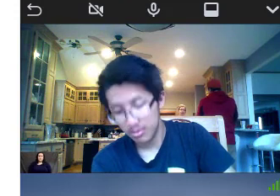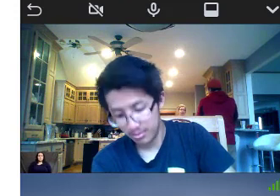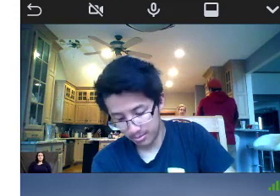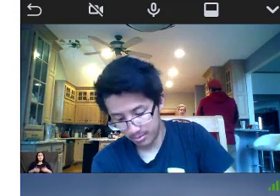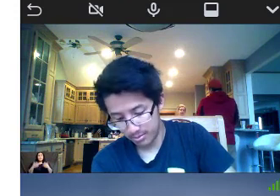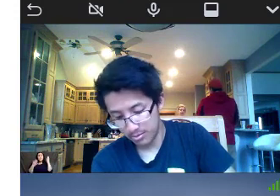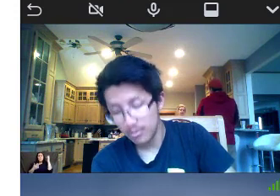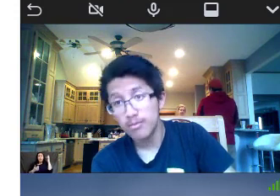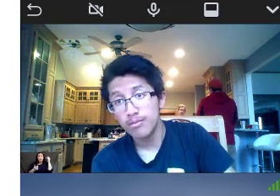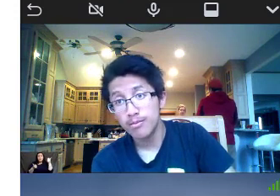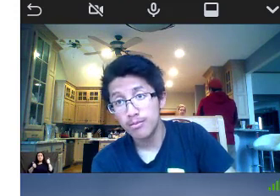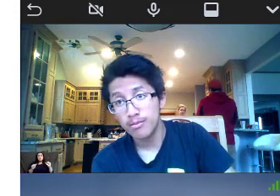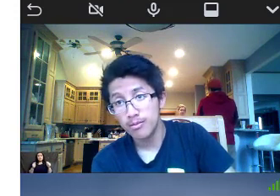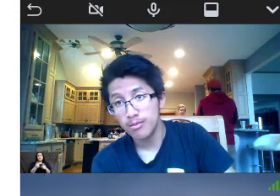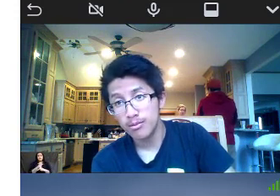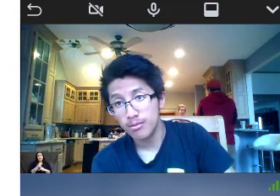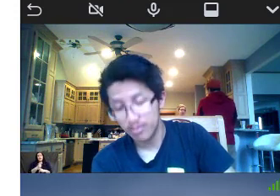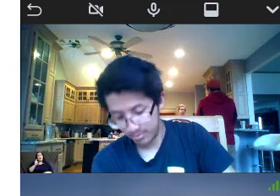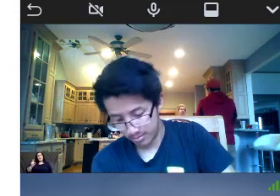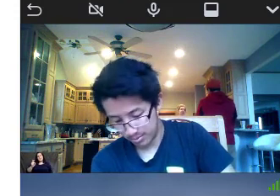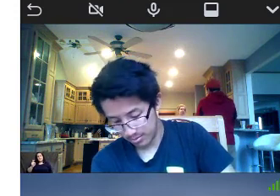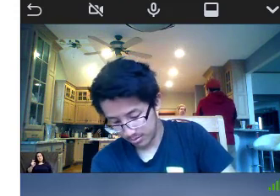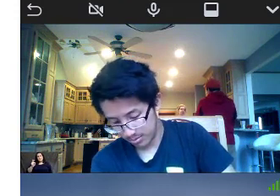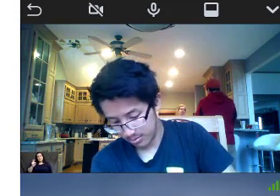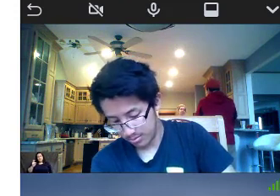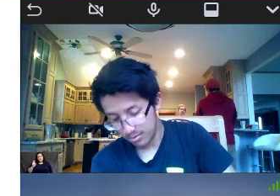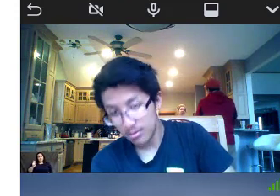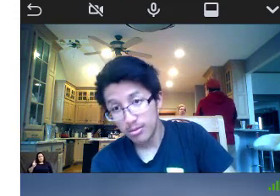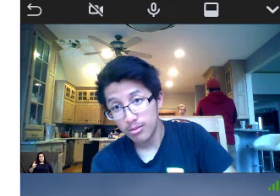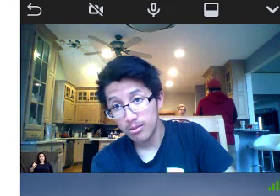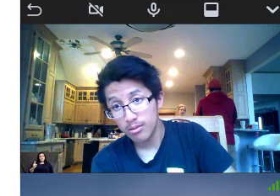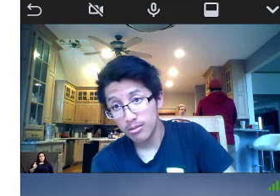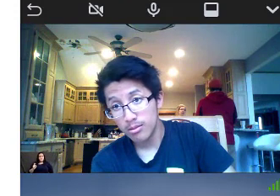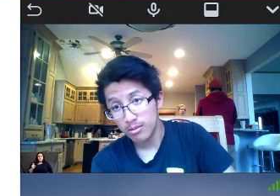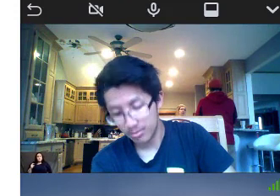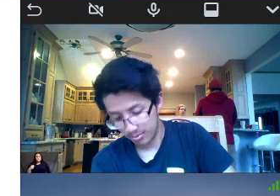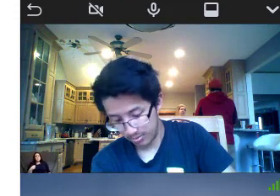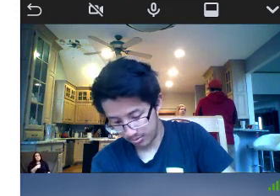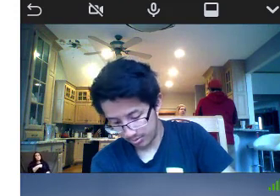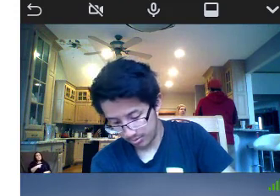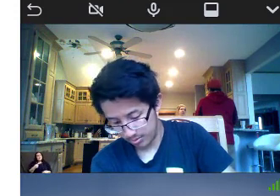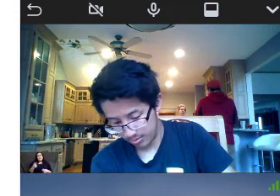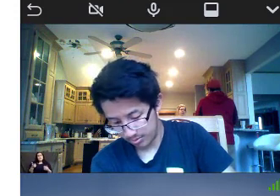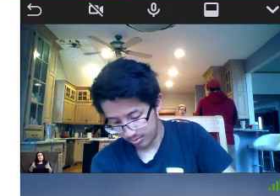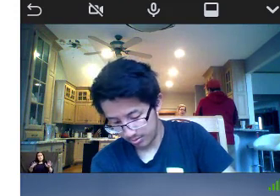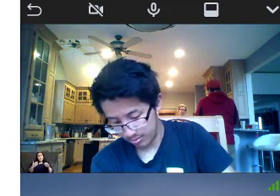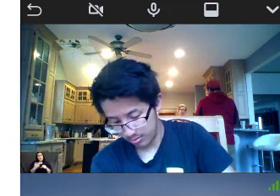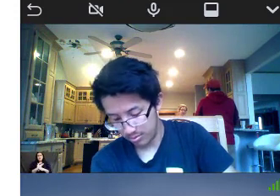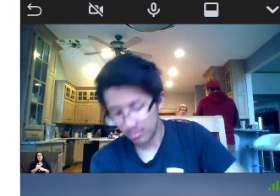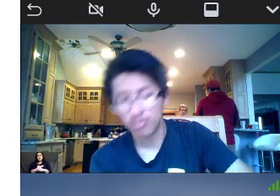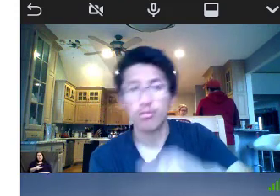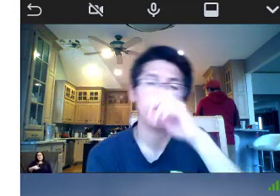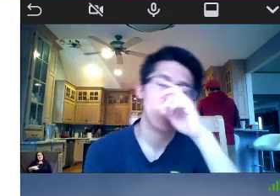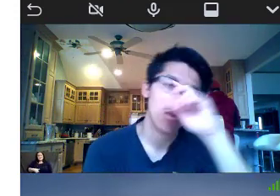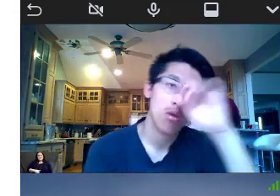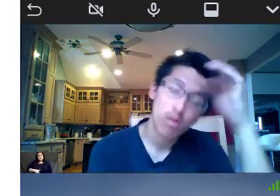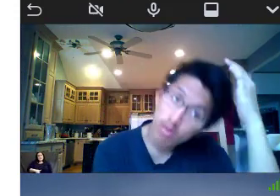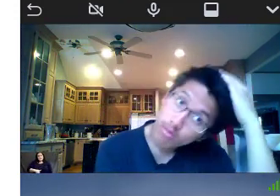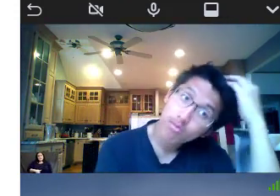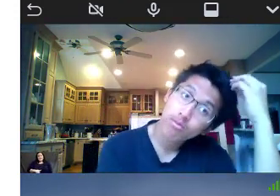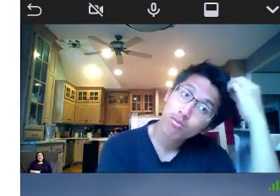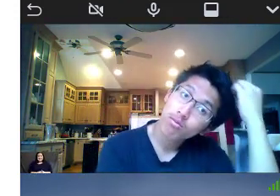though, right, so we're kind of using intuition and we feel like the heat transfer coefficient should be decreasing as